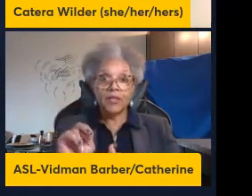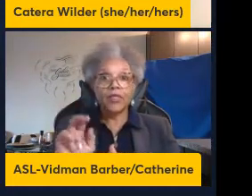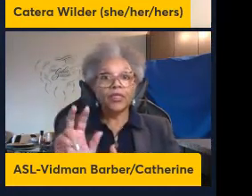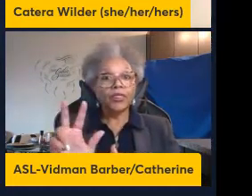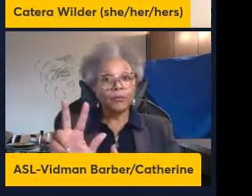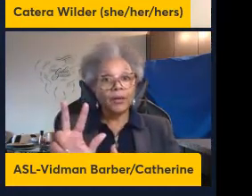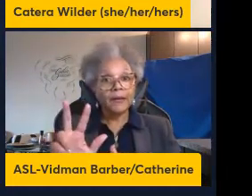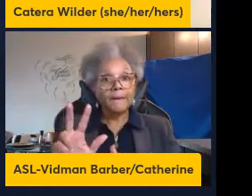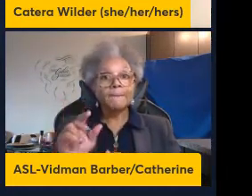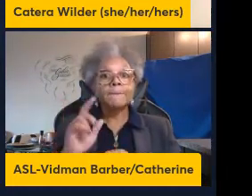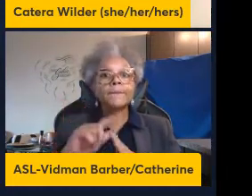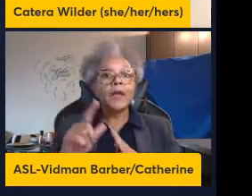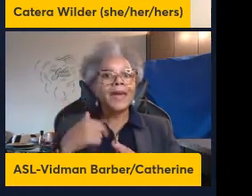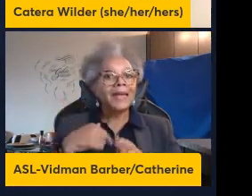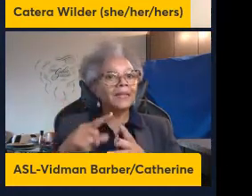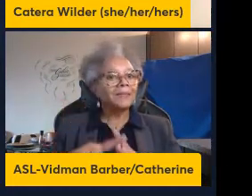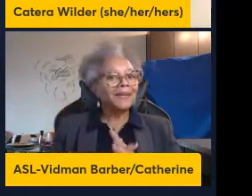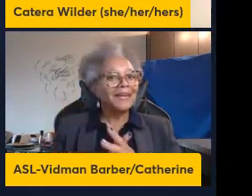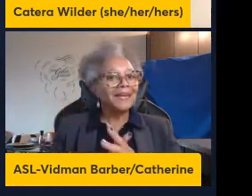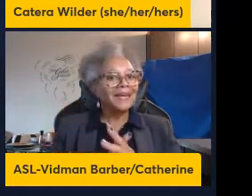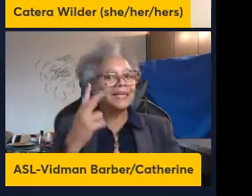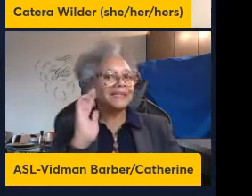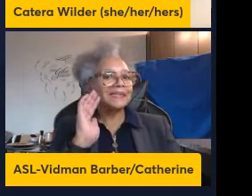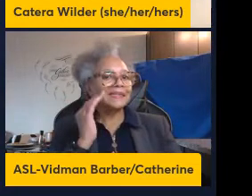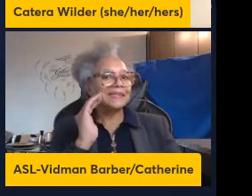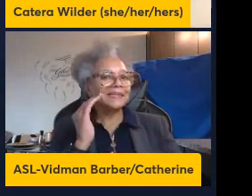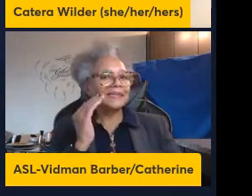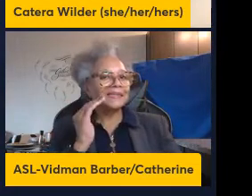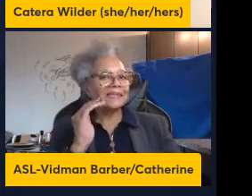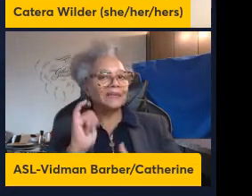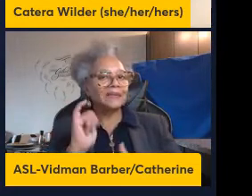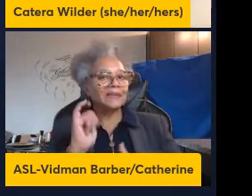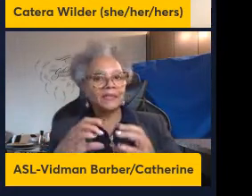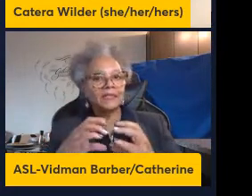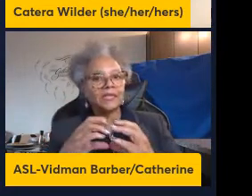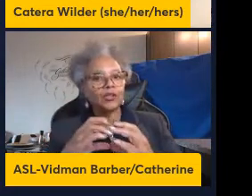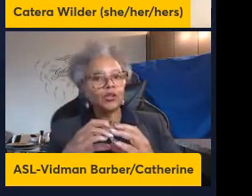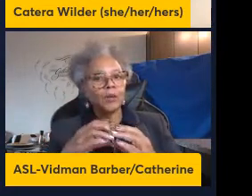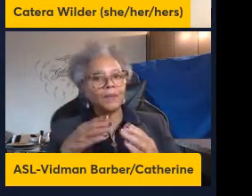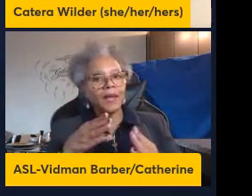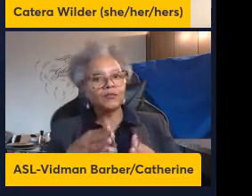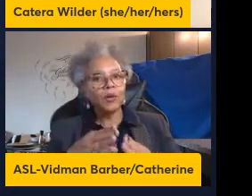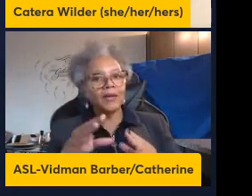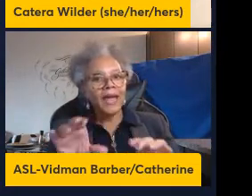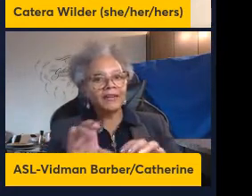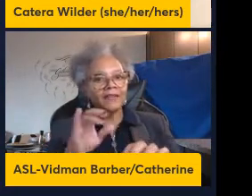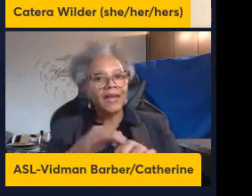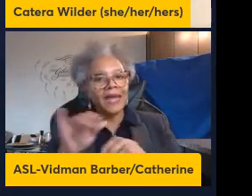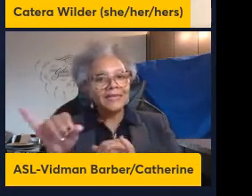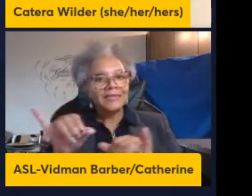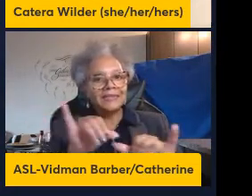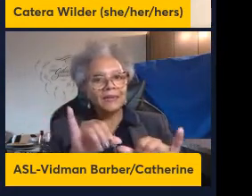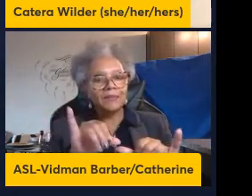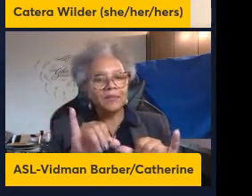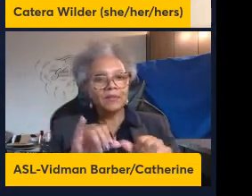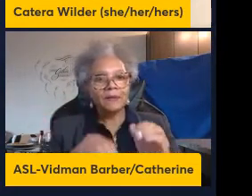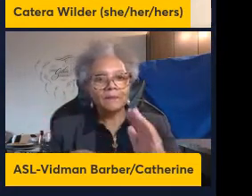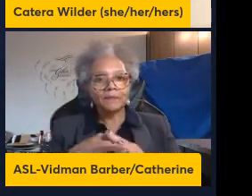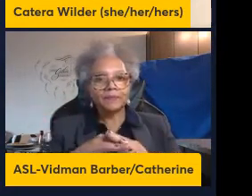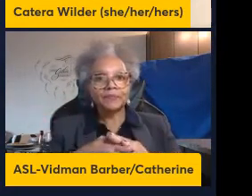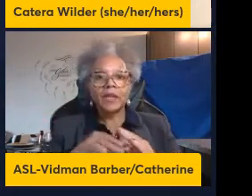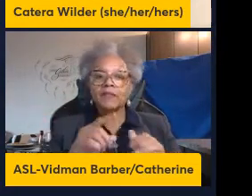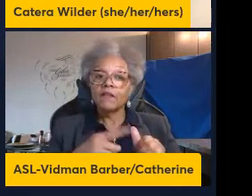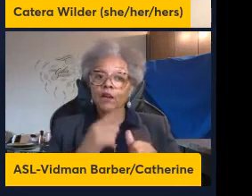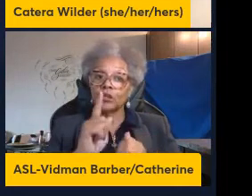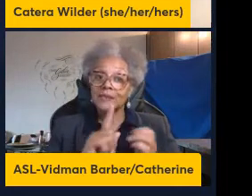the beginning, it seems as though the cellular pathway is activated at similar magnitude. So within the first hour, they